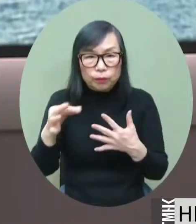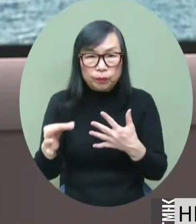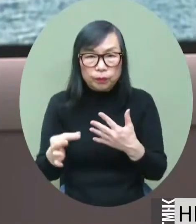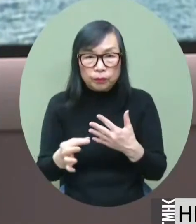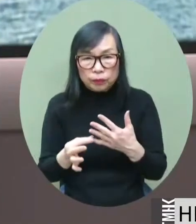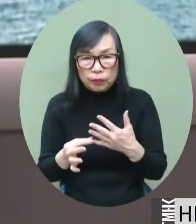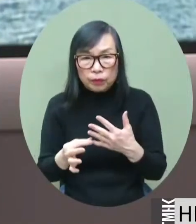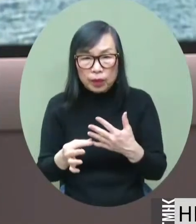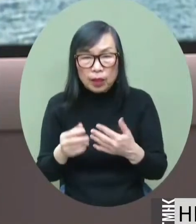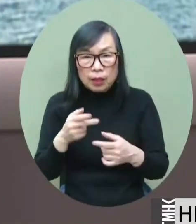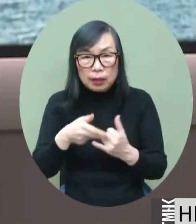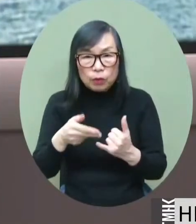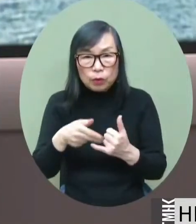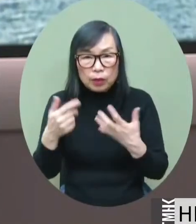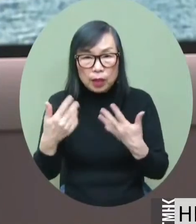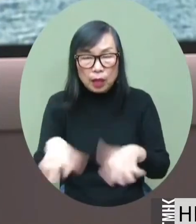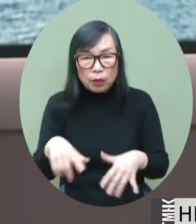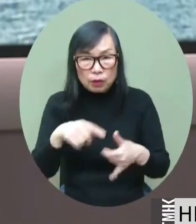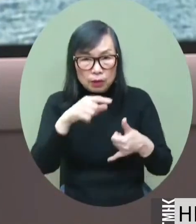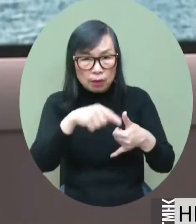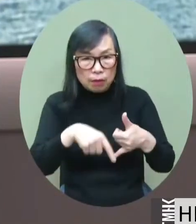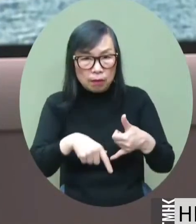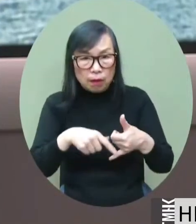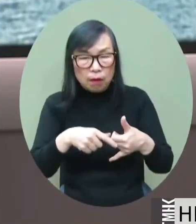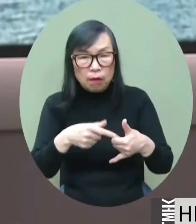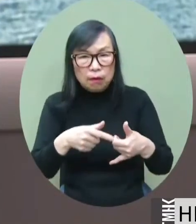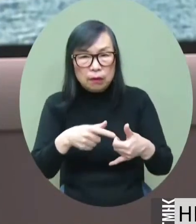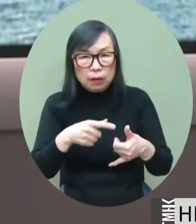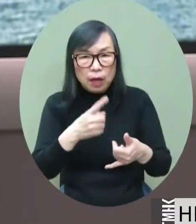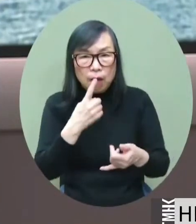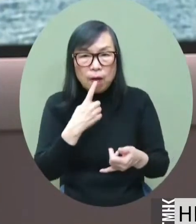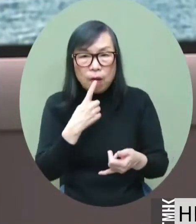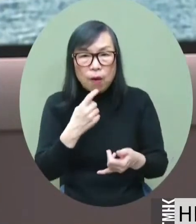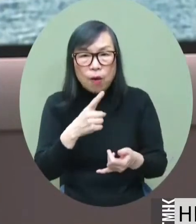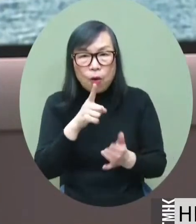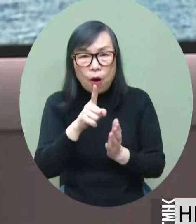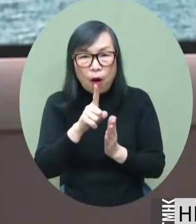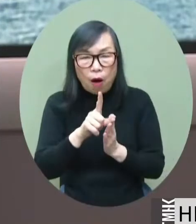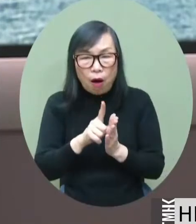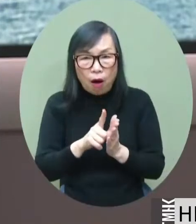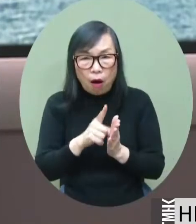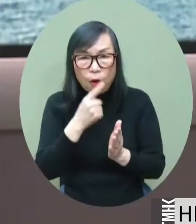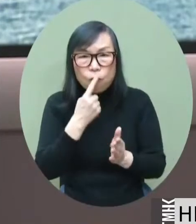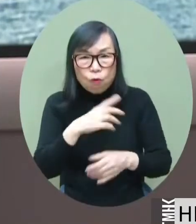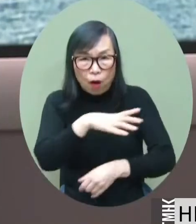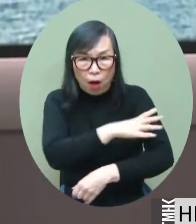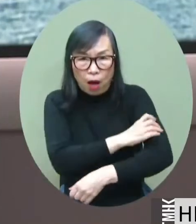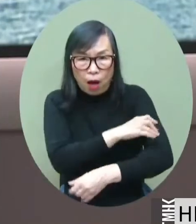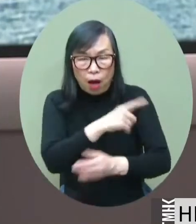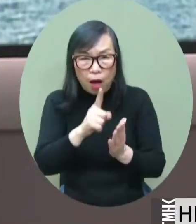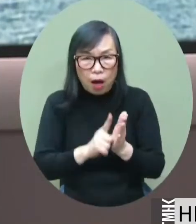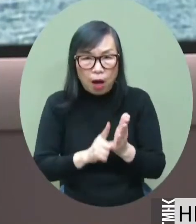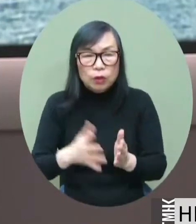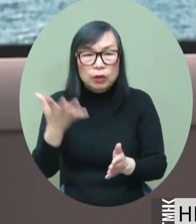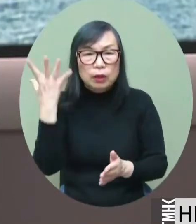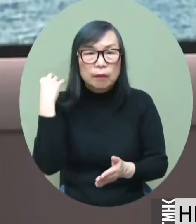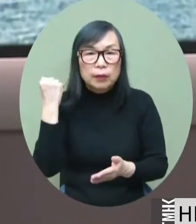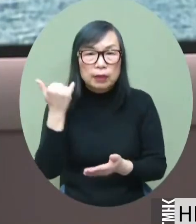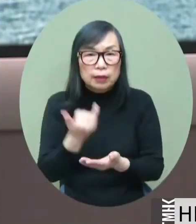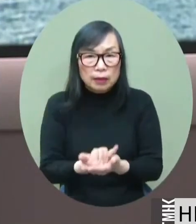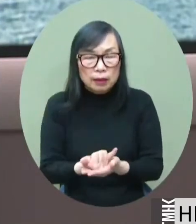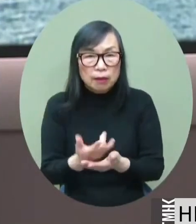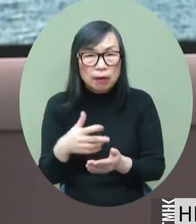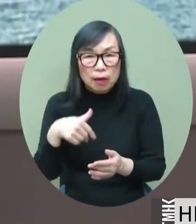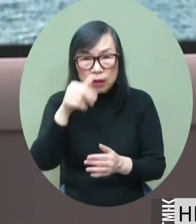Unfortunately, his situation continued to deteriorate, and after the operation, his blood pressure fell and he passed away